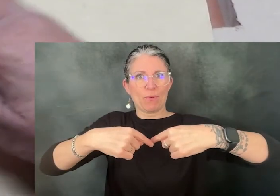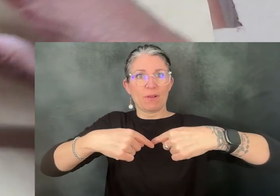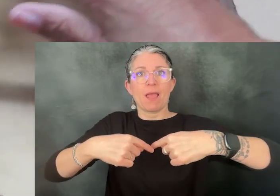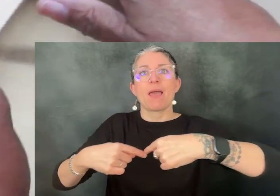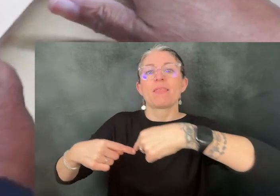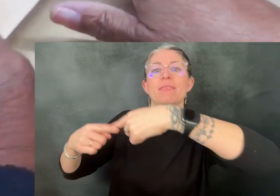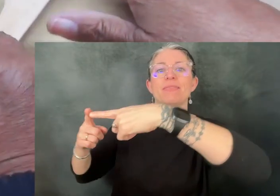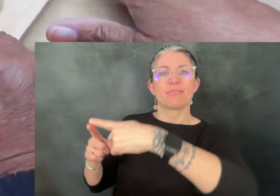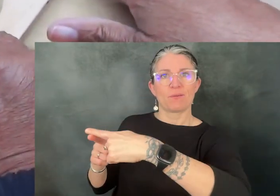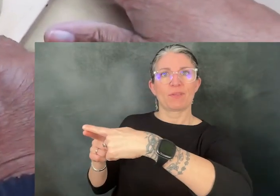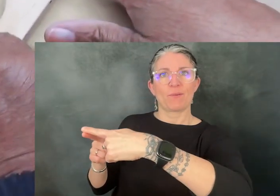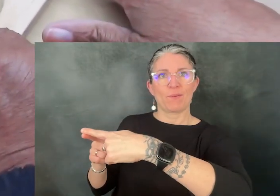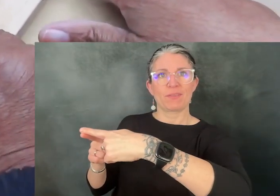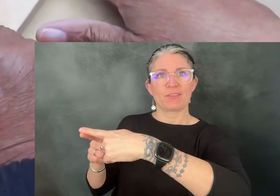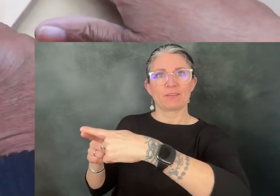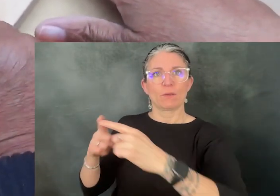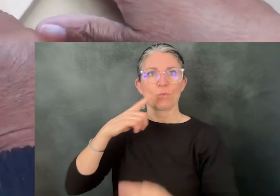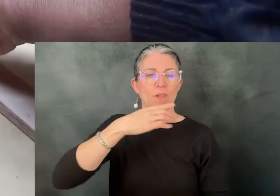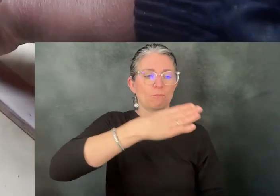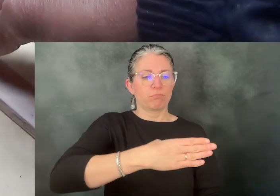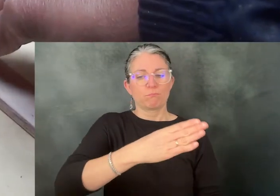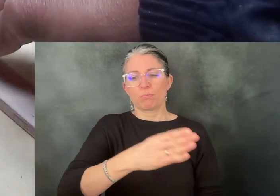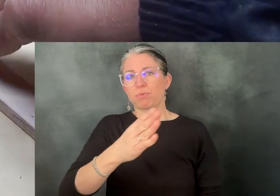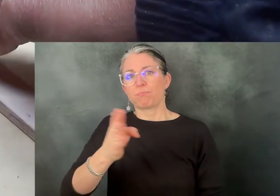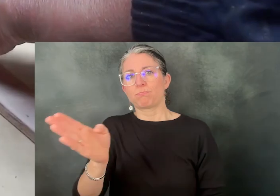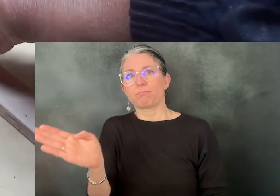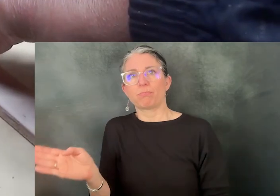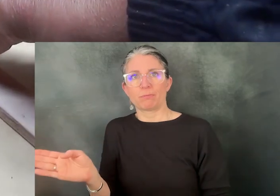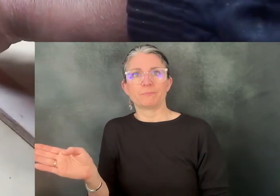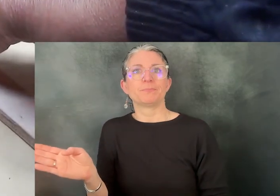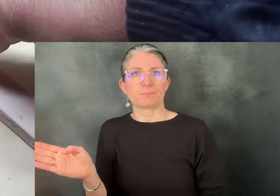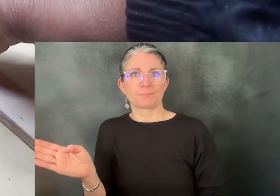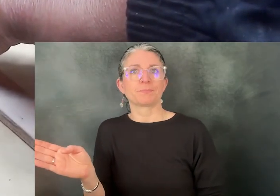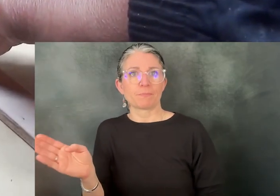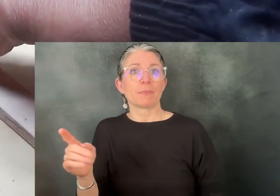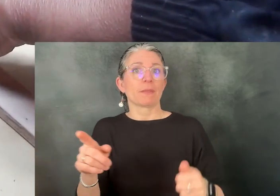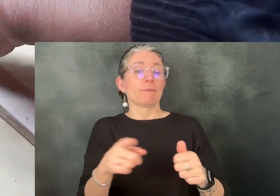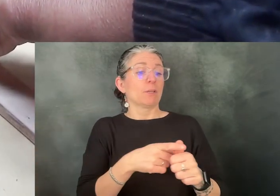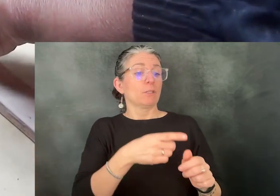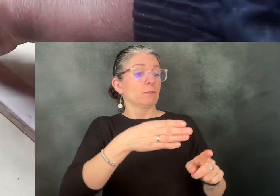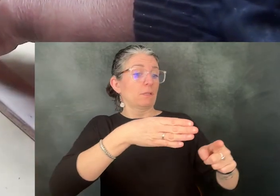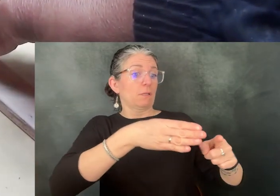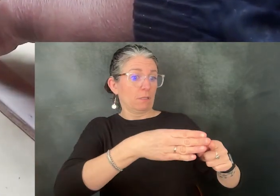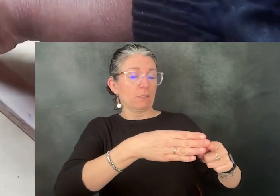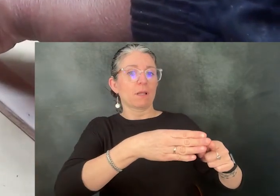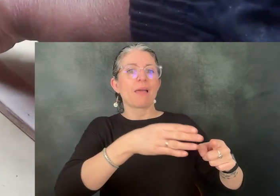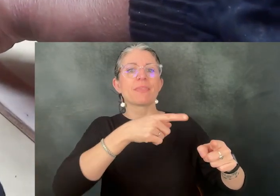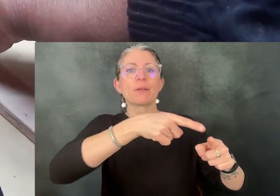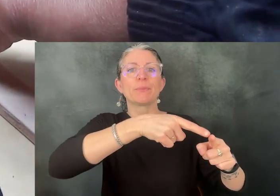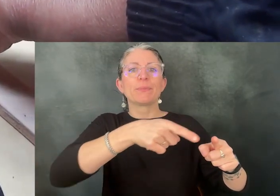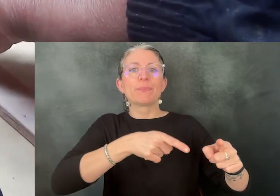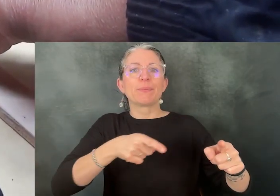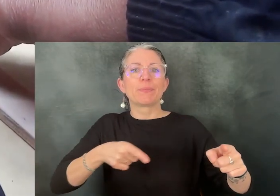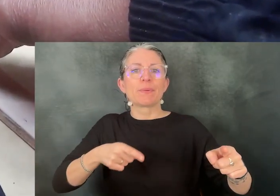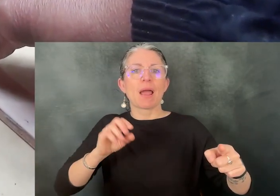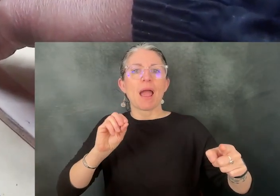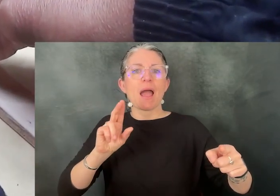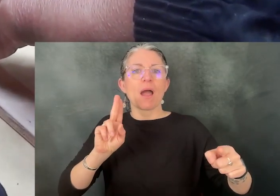it here and we're going to work our way around. What we're going to do now is we're going to outline it.